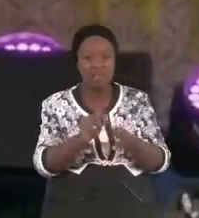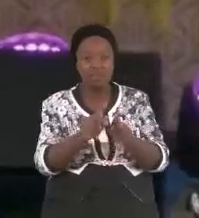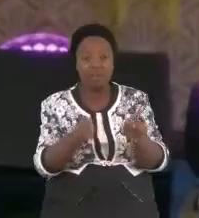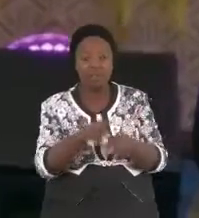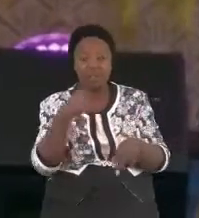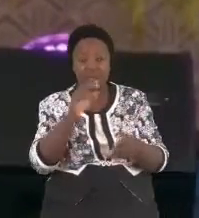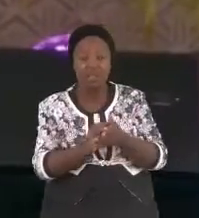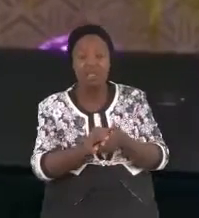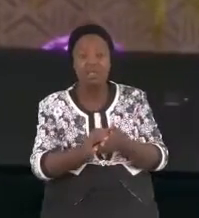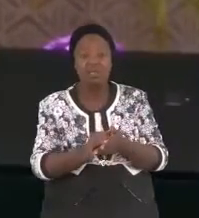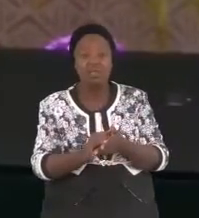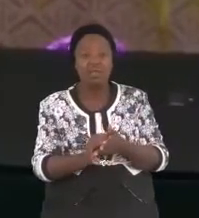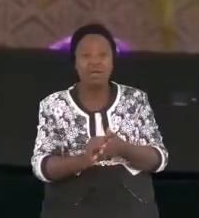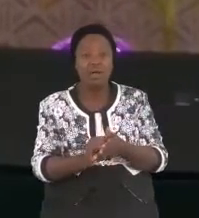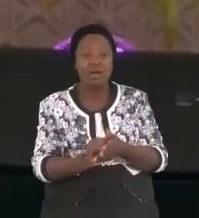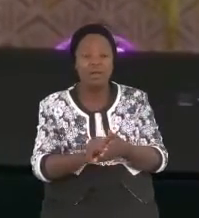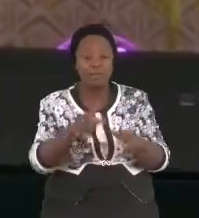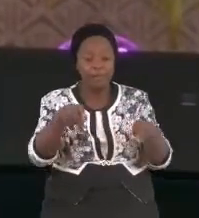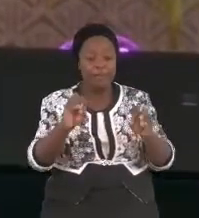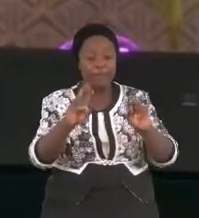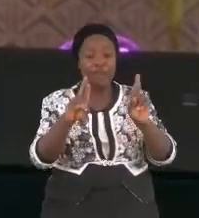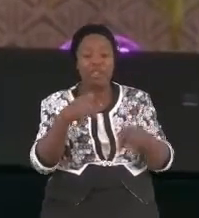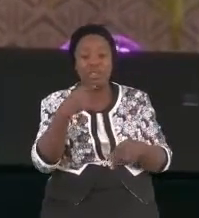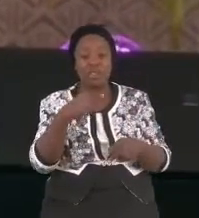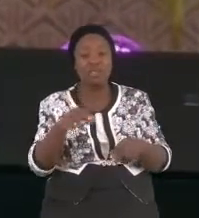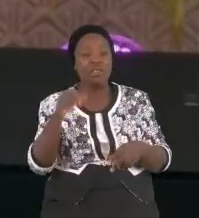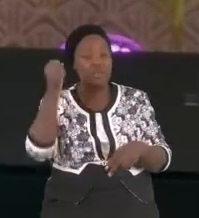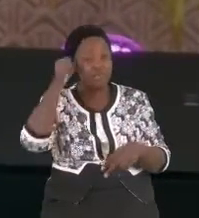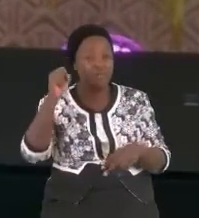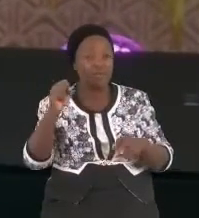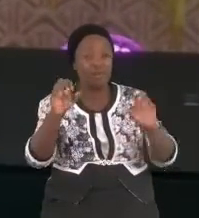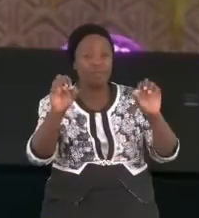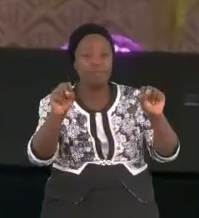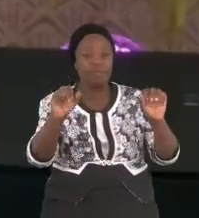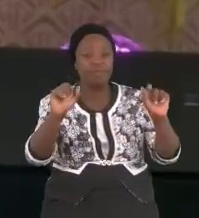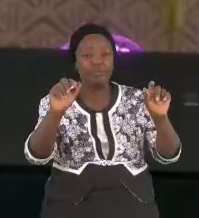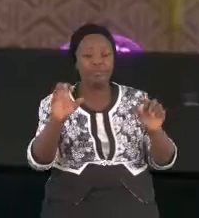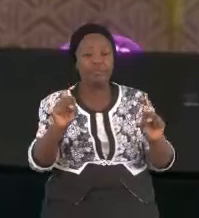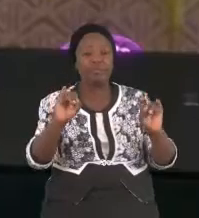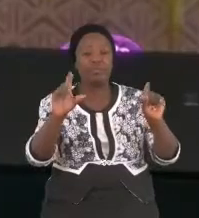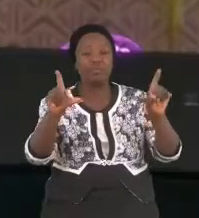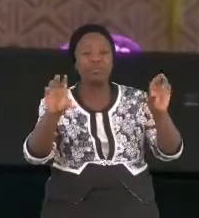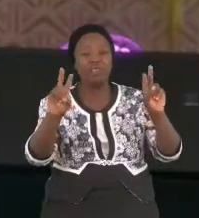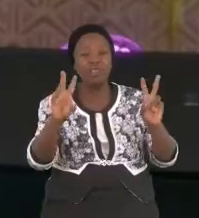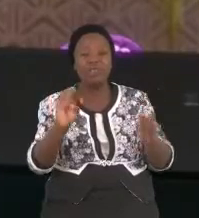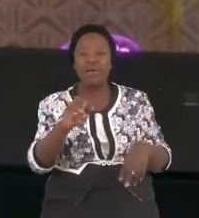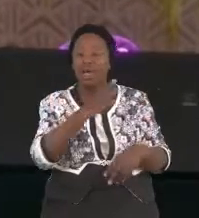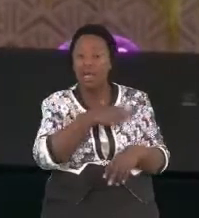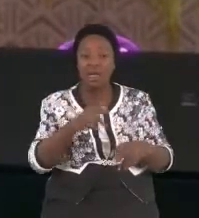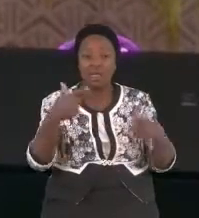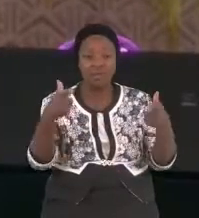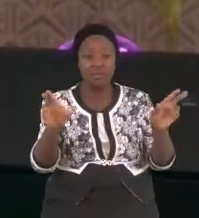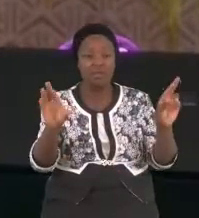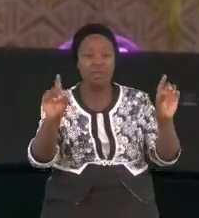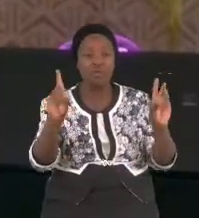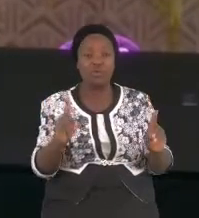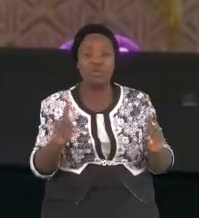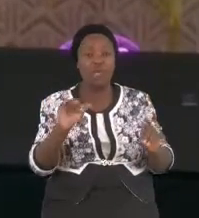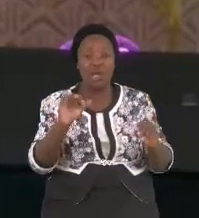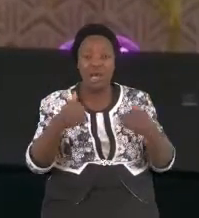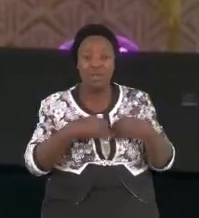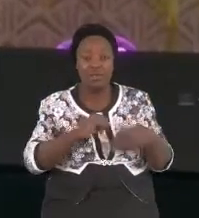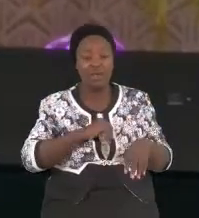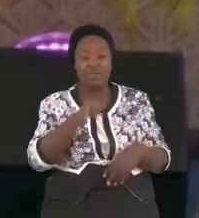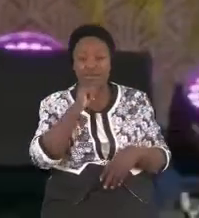by none but there's one thing i have in the name of jesus christ rise up and walk when